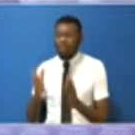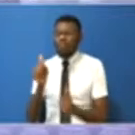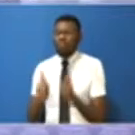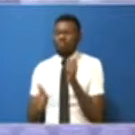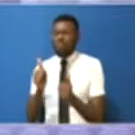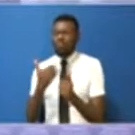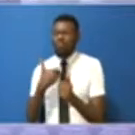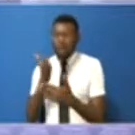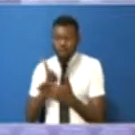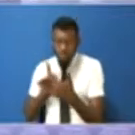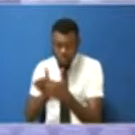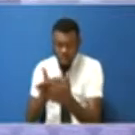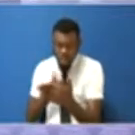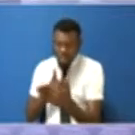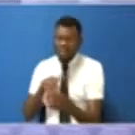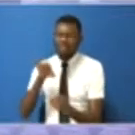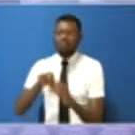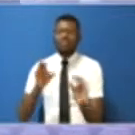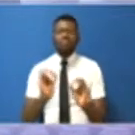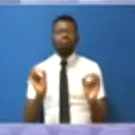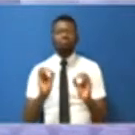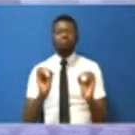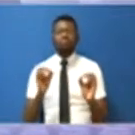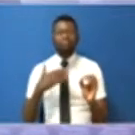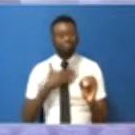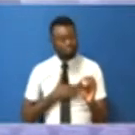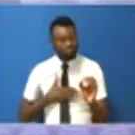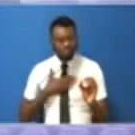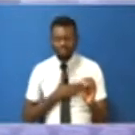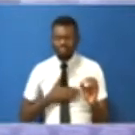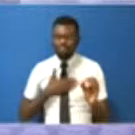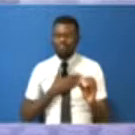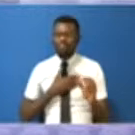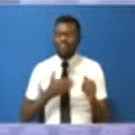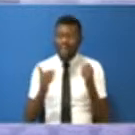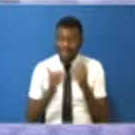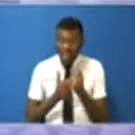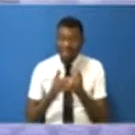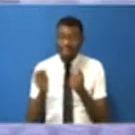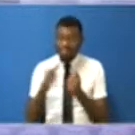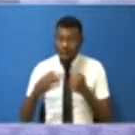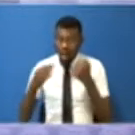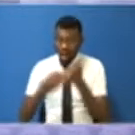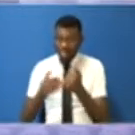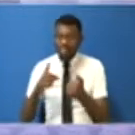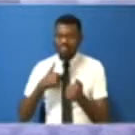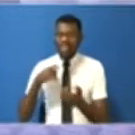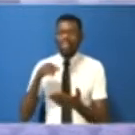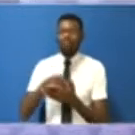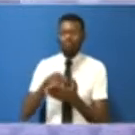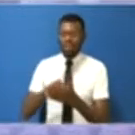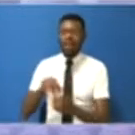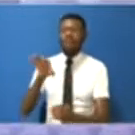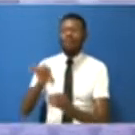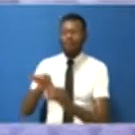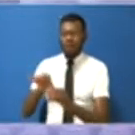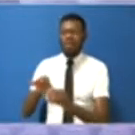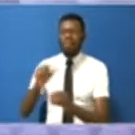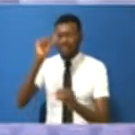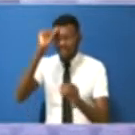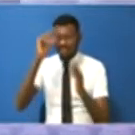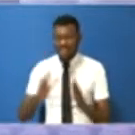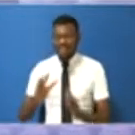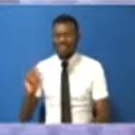me from being on the ballot i want to tell you to wake up smell the coffee on the 9th of august i'll be on the ballot for governor of nairobi city